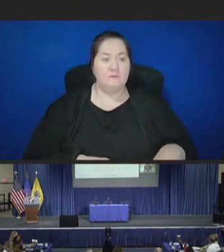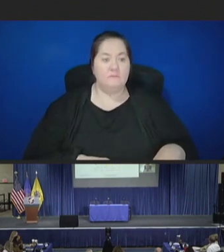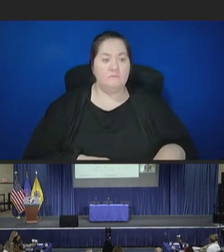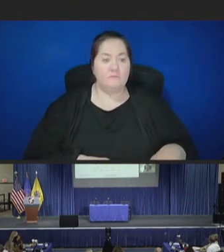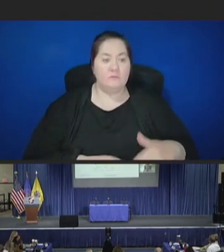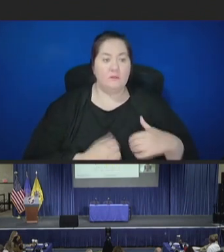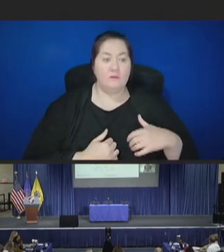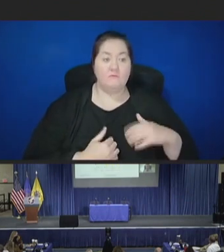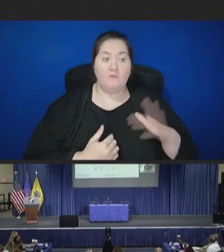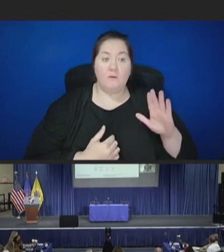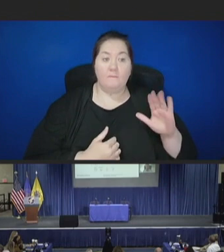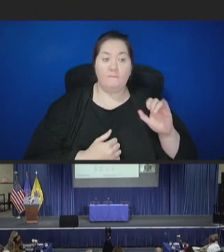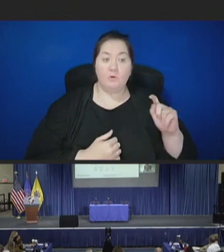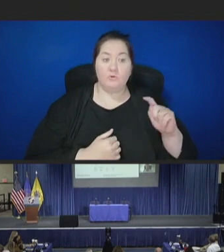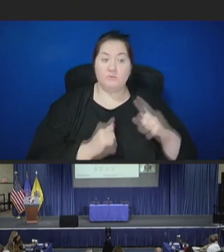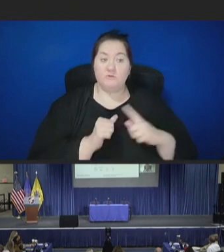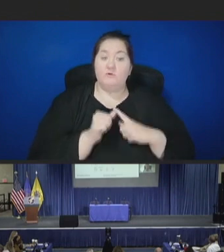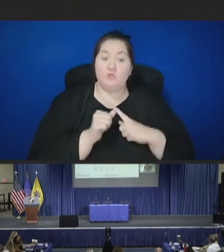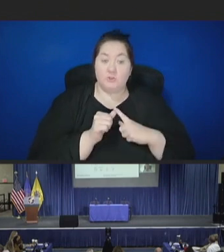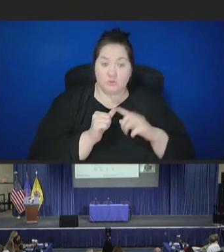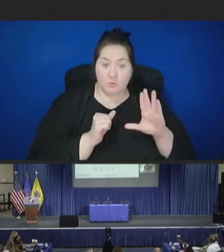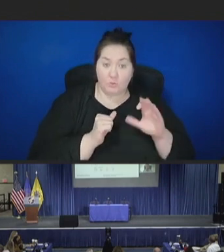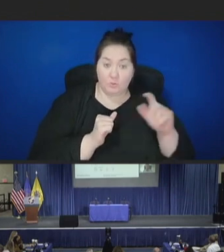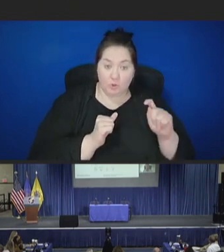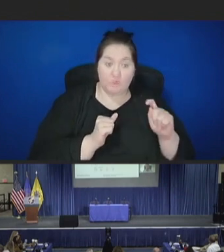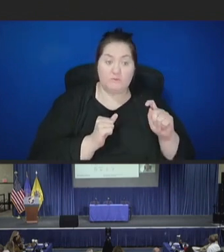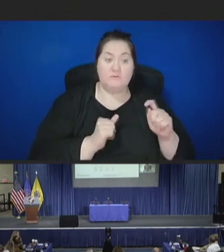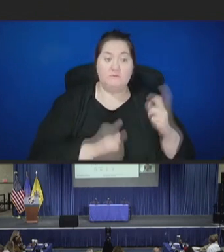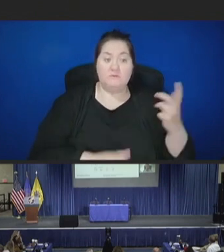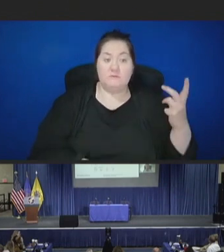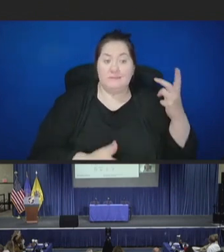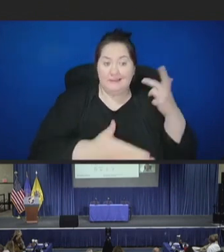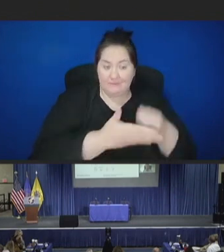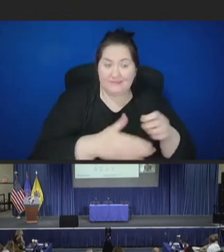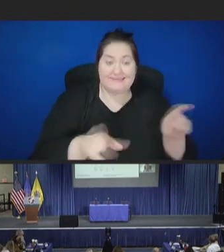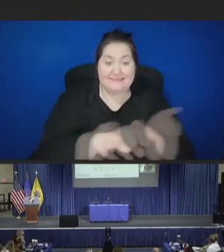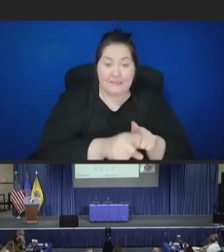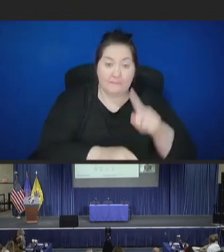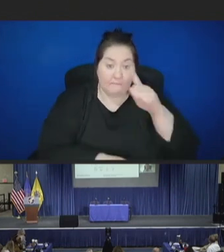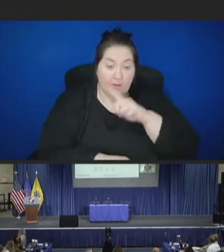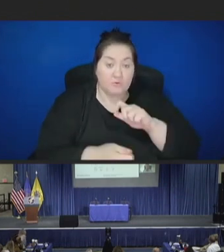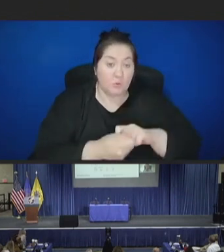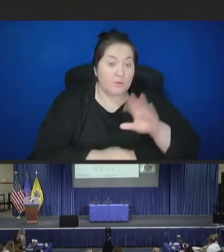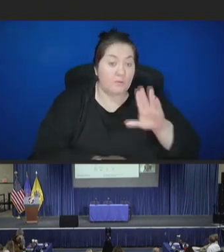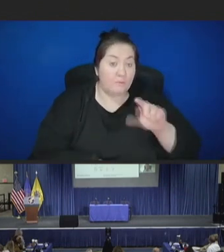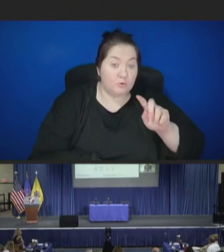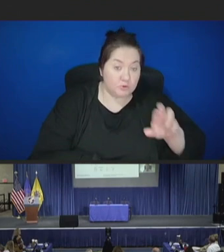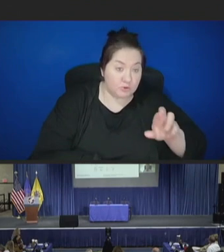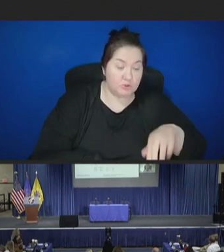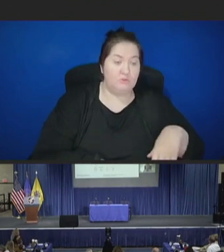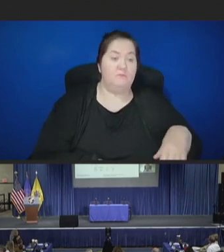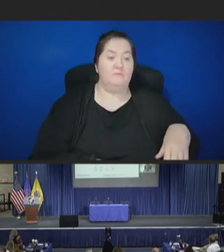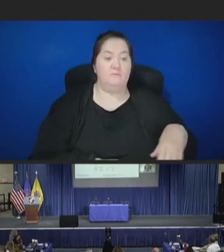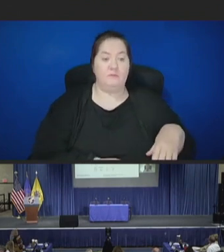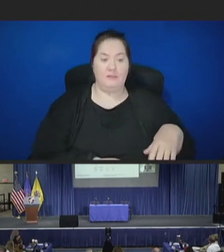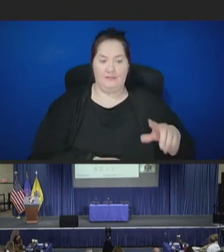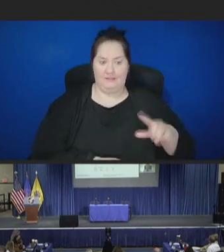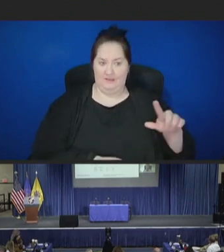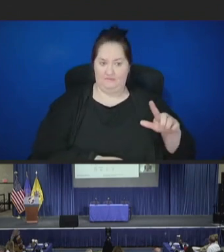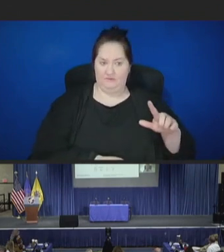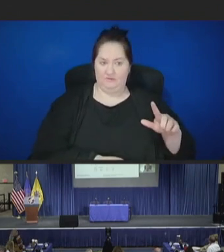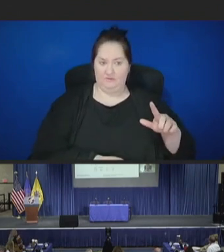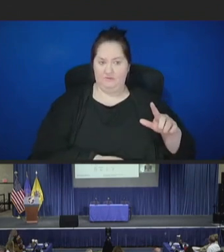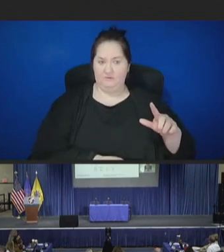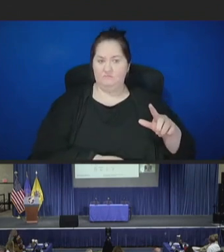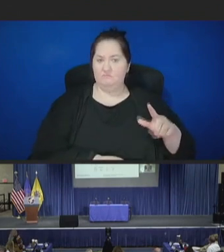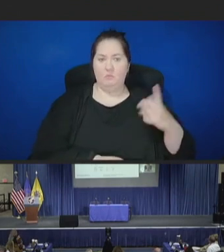boosting candidate, a first boost candidate, and we immunize these same mice with these boosting candidates. And on the left, you see what happens if you